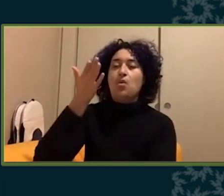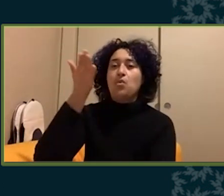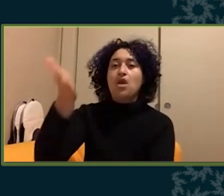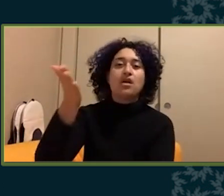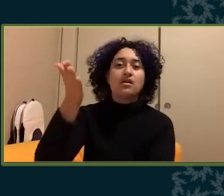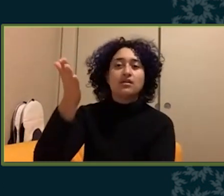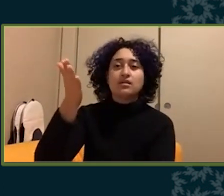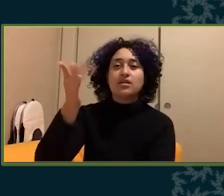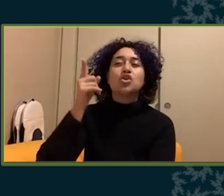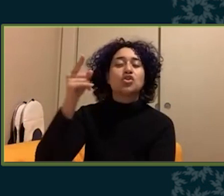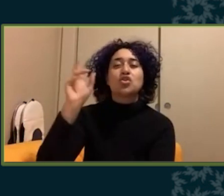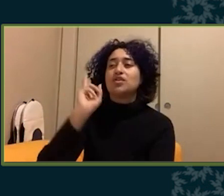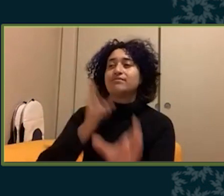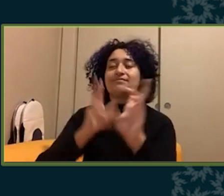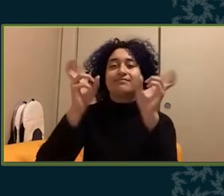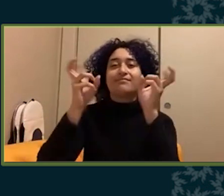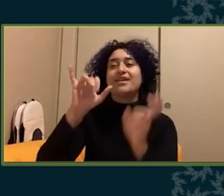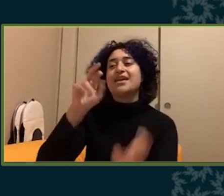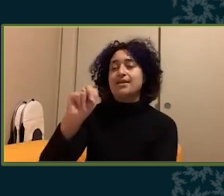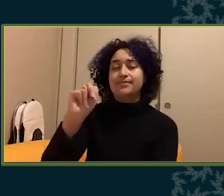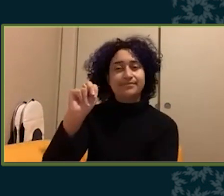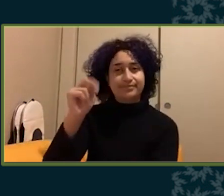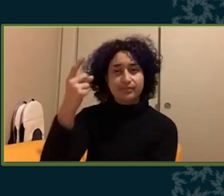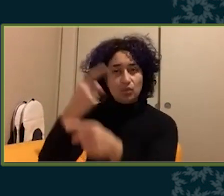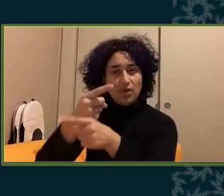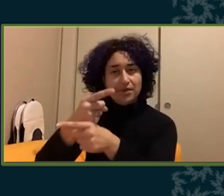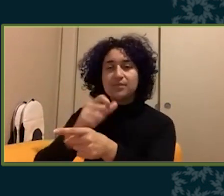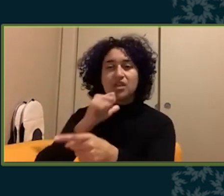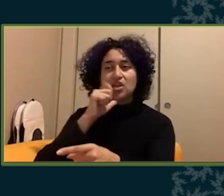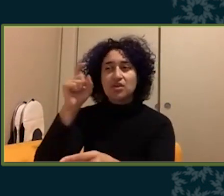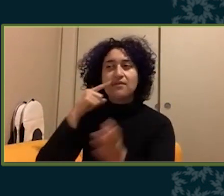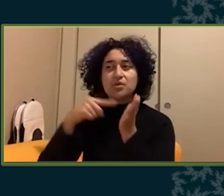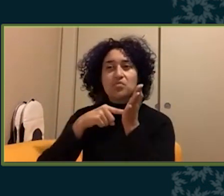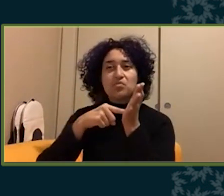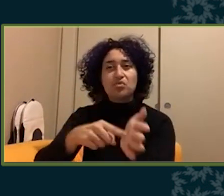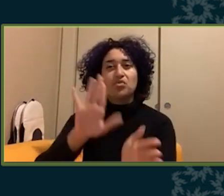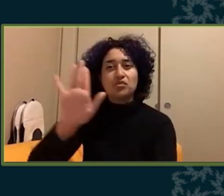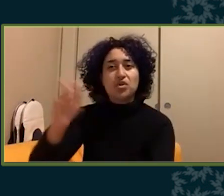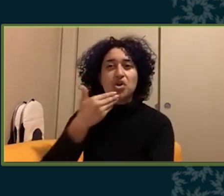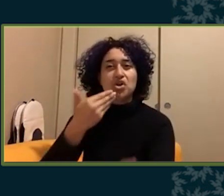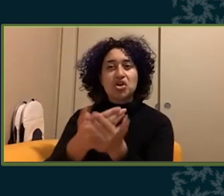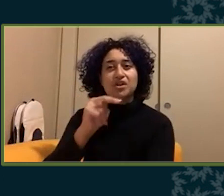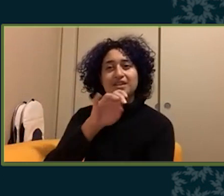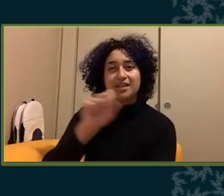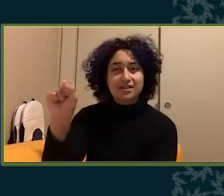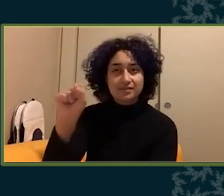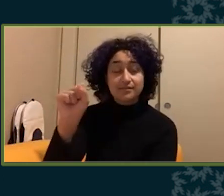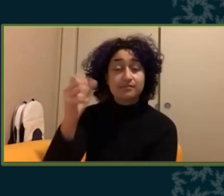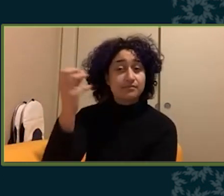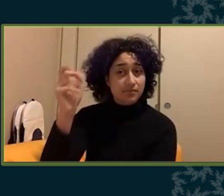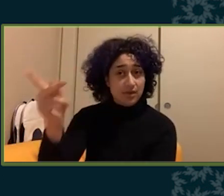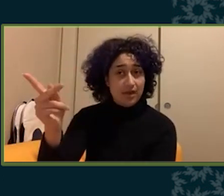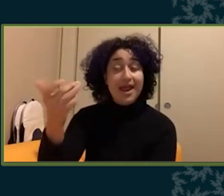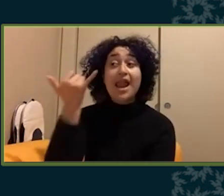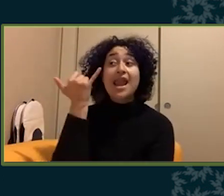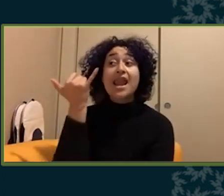crime, you're in, right? You don't have to prove your goodness. Now, what are you going to do with your time on